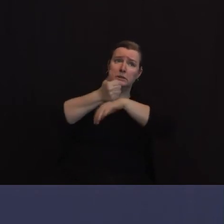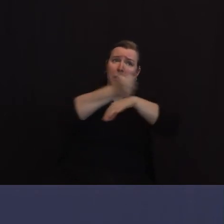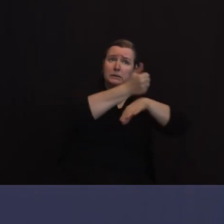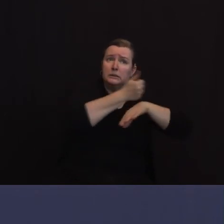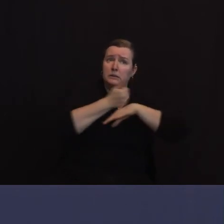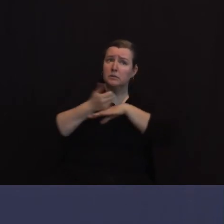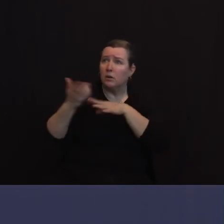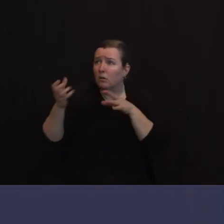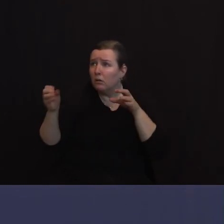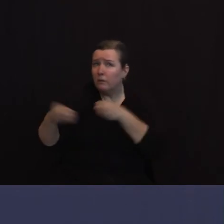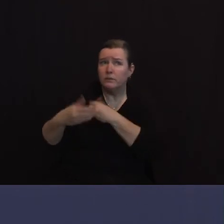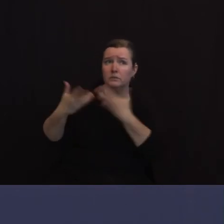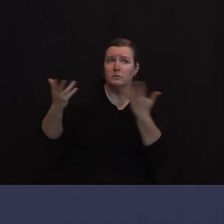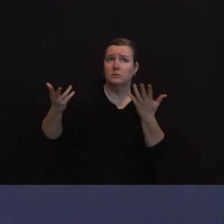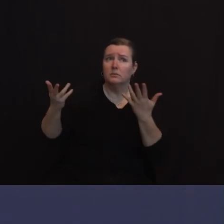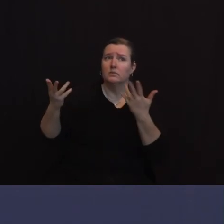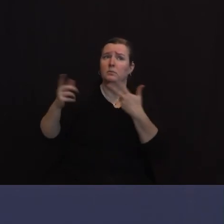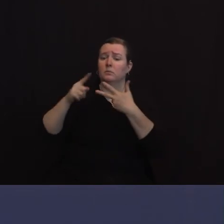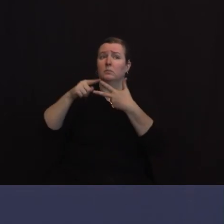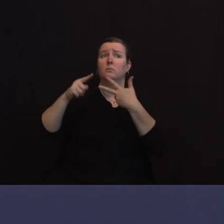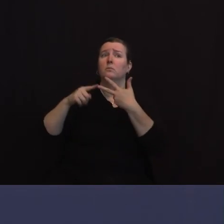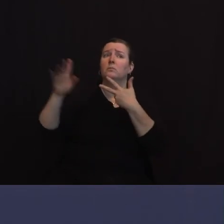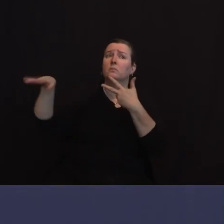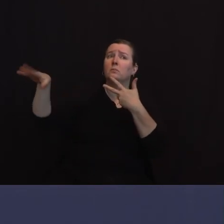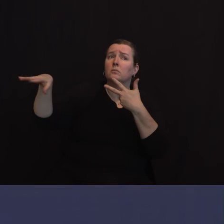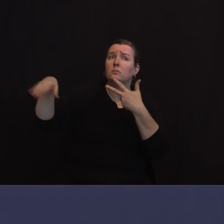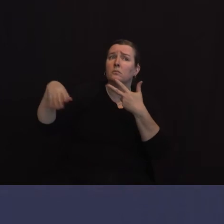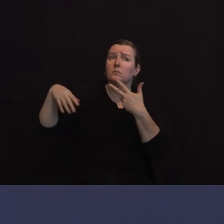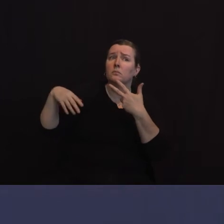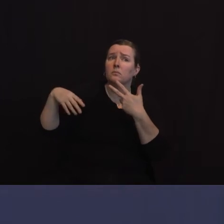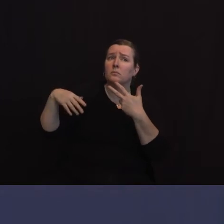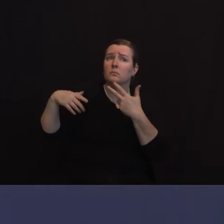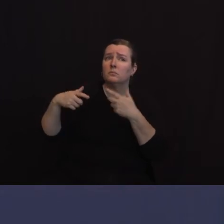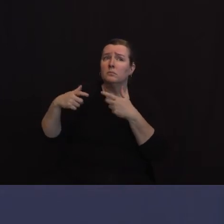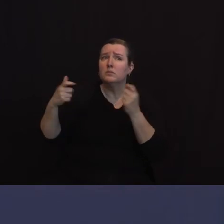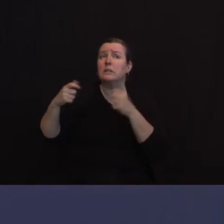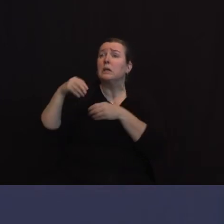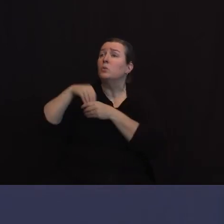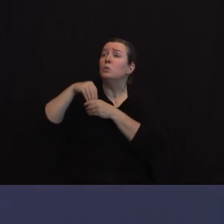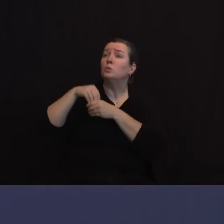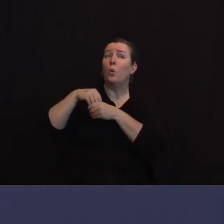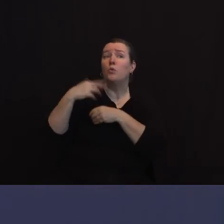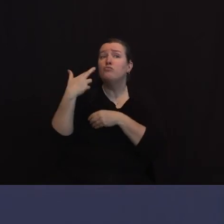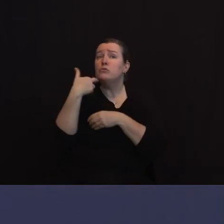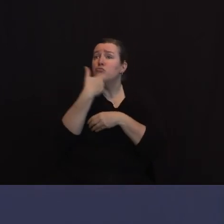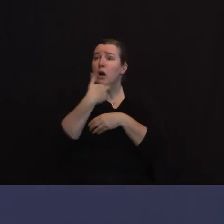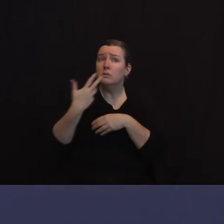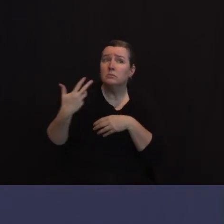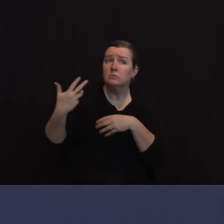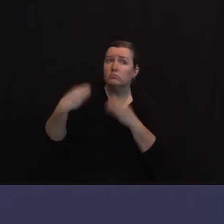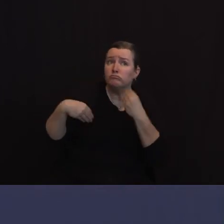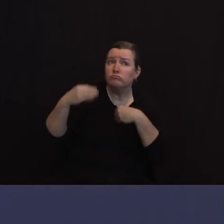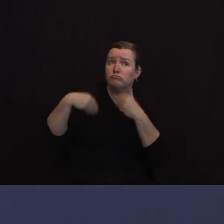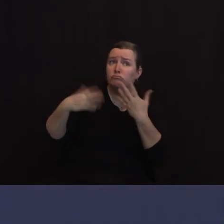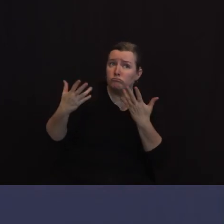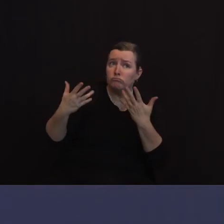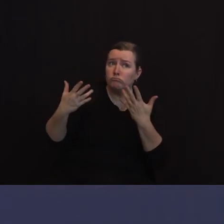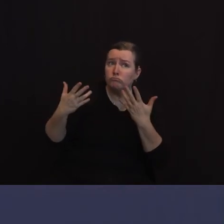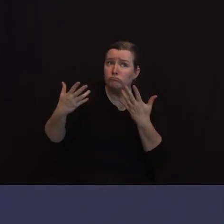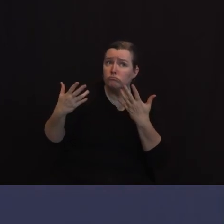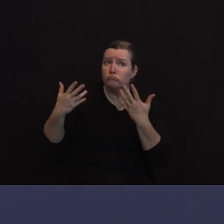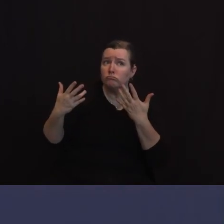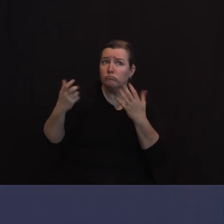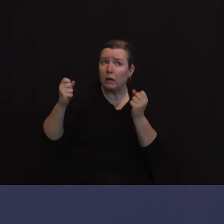dining capacity again with no uptick since the 35% change went into effect? And would 50% be the